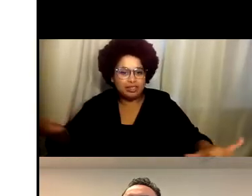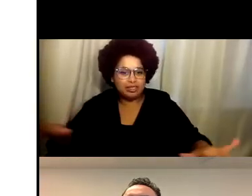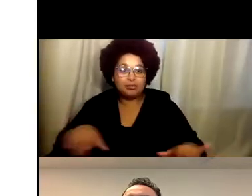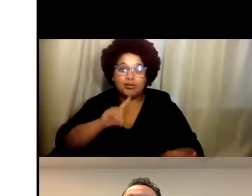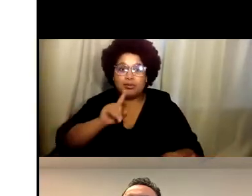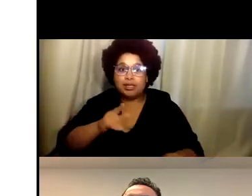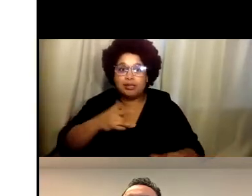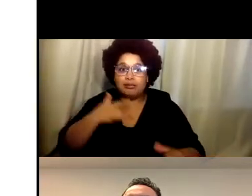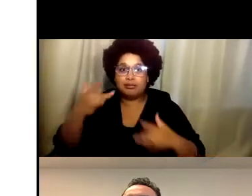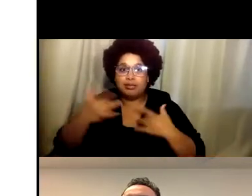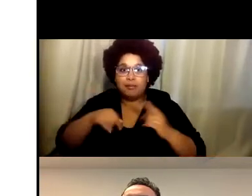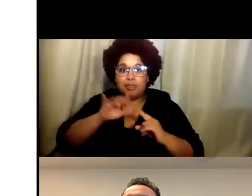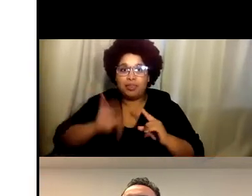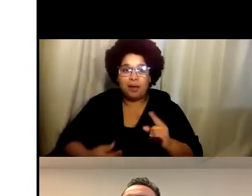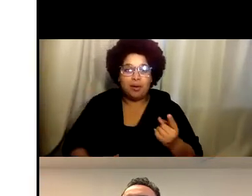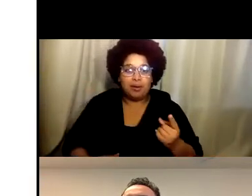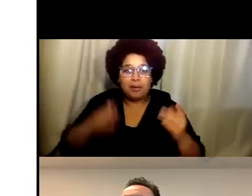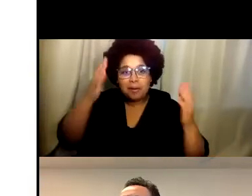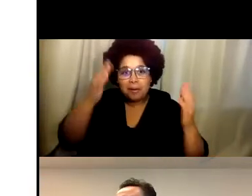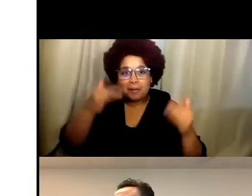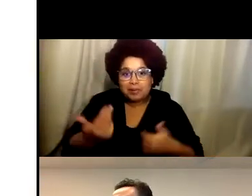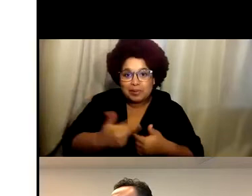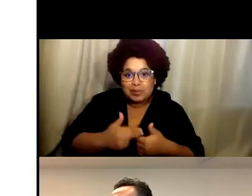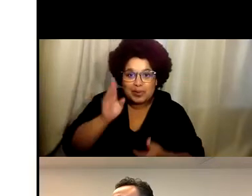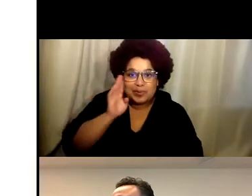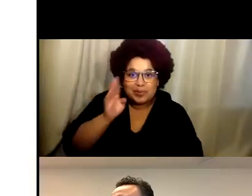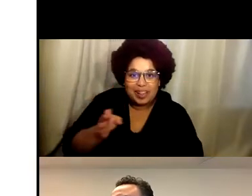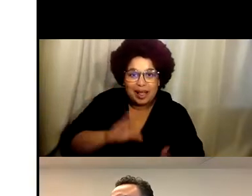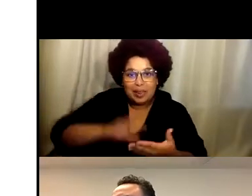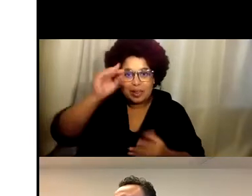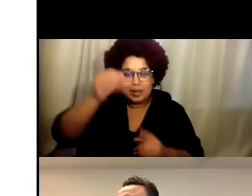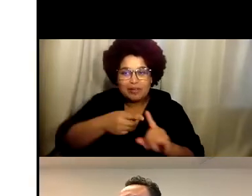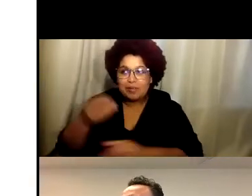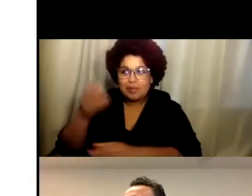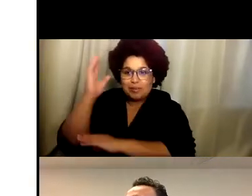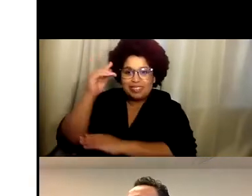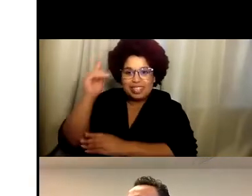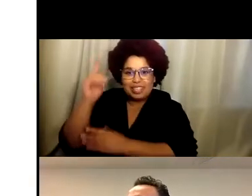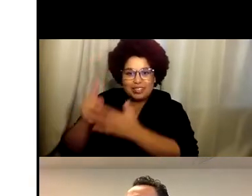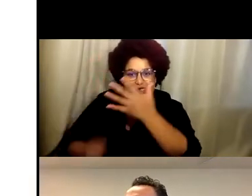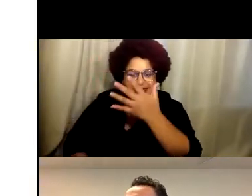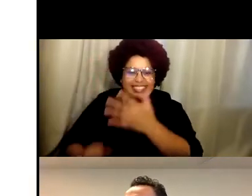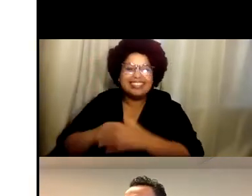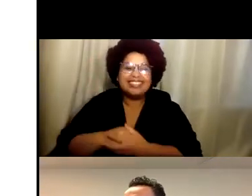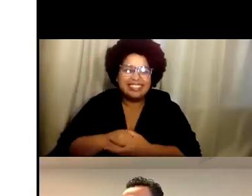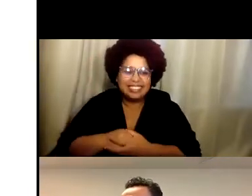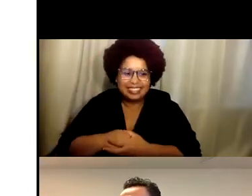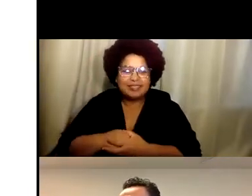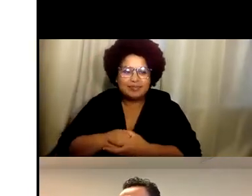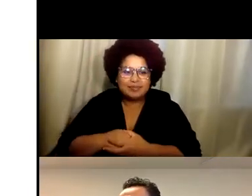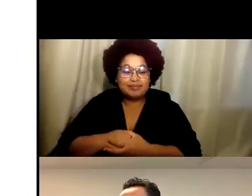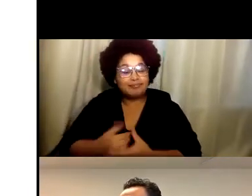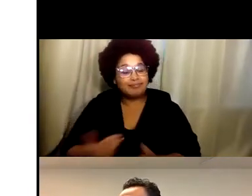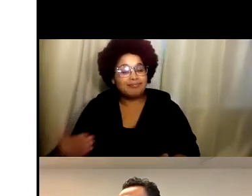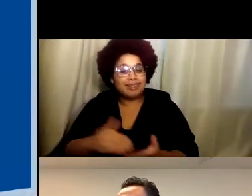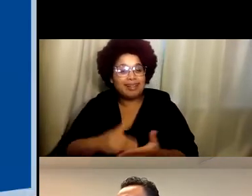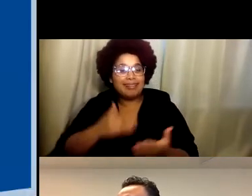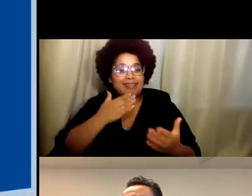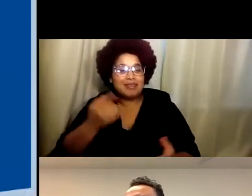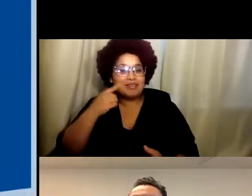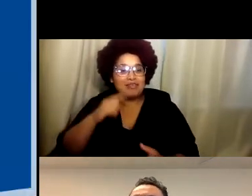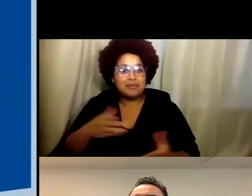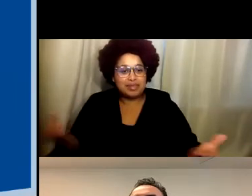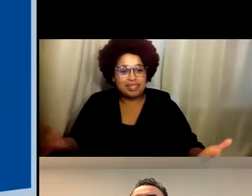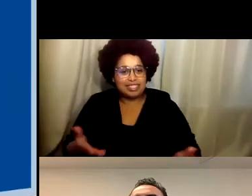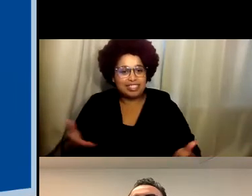one, and hopefully you'll be there to join us and learn from our presenters as well. And again, just a thank you for being